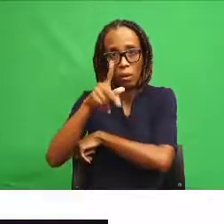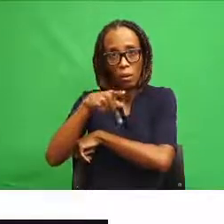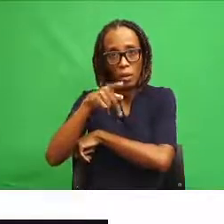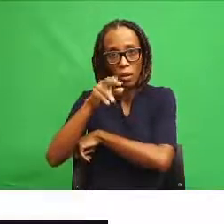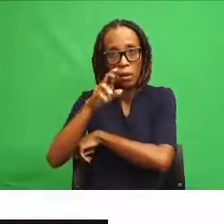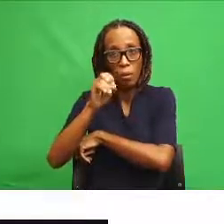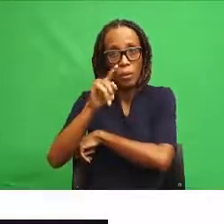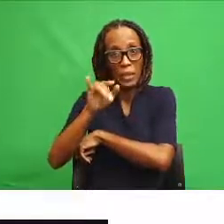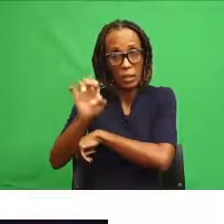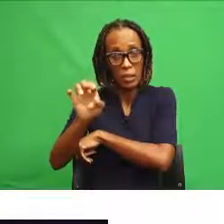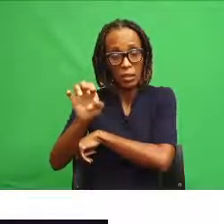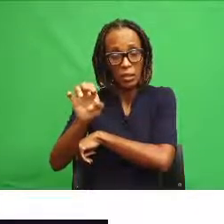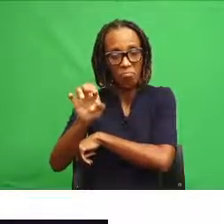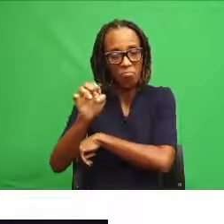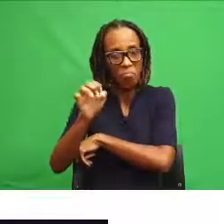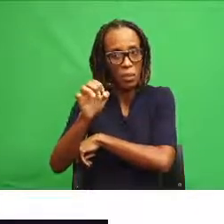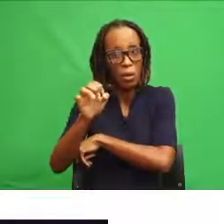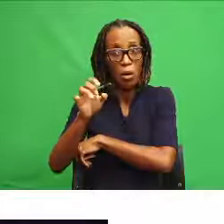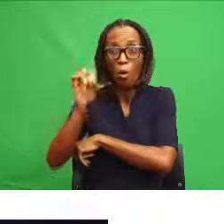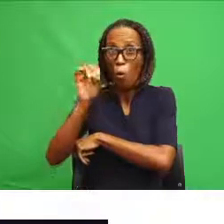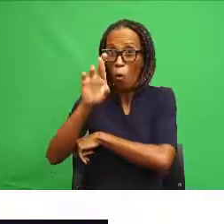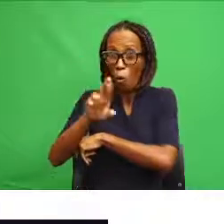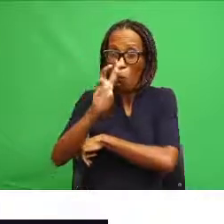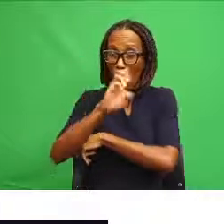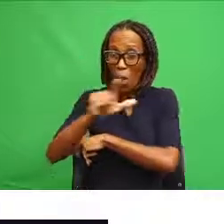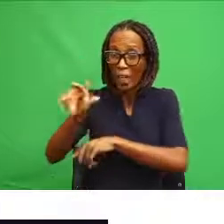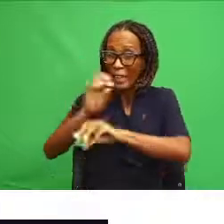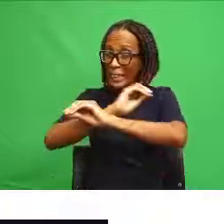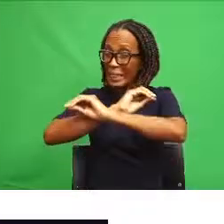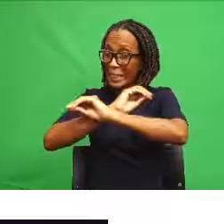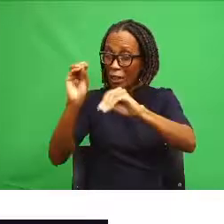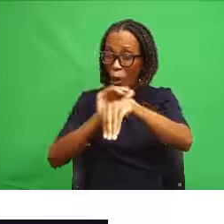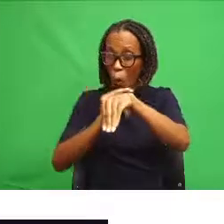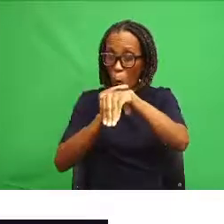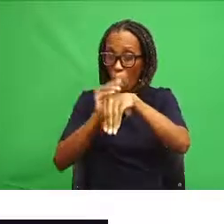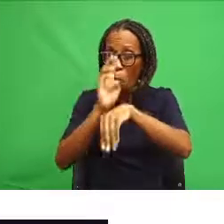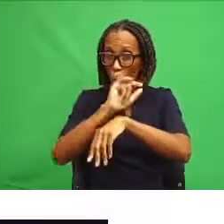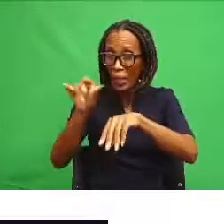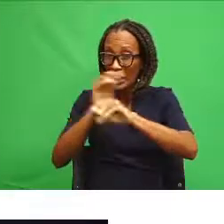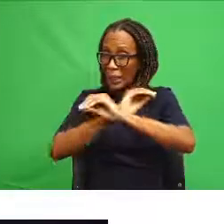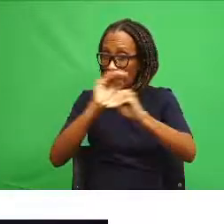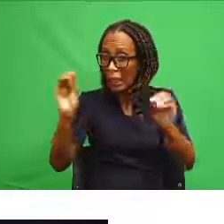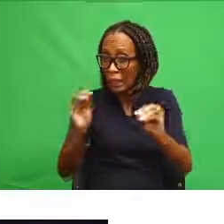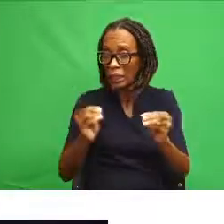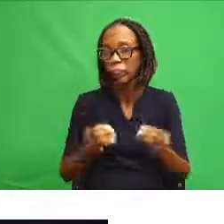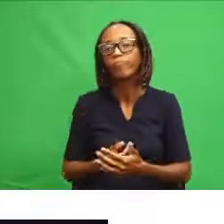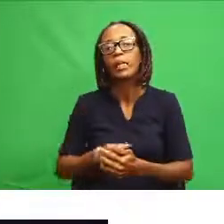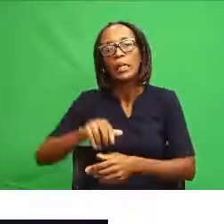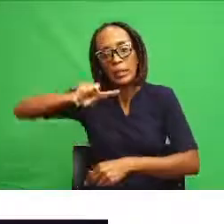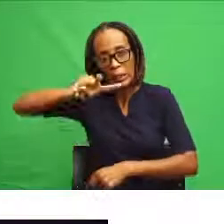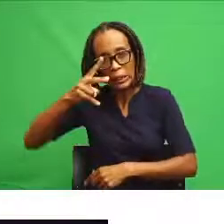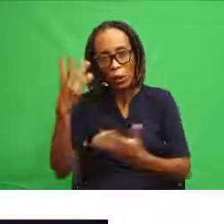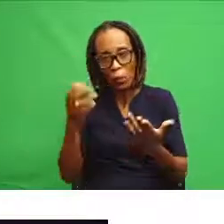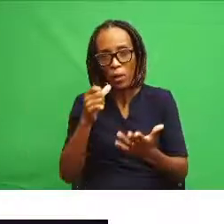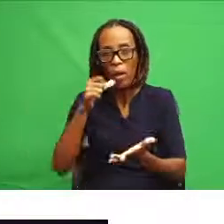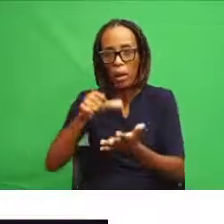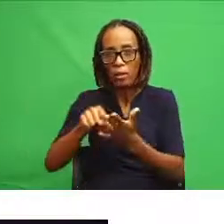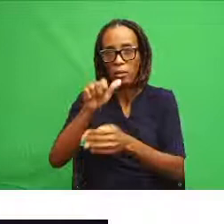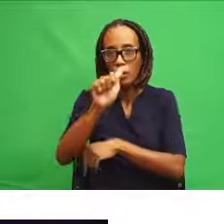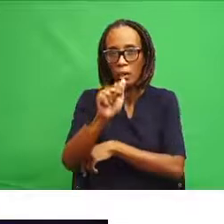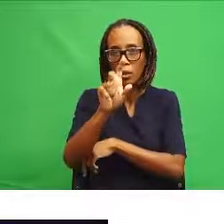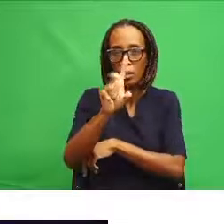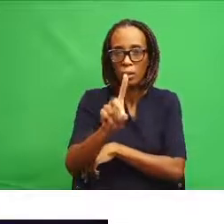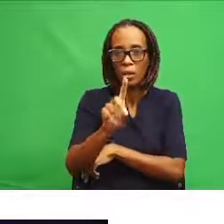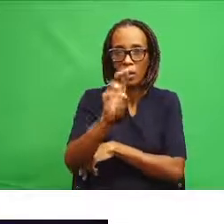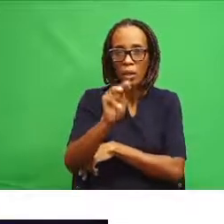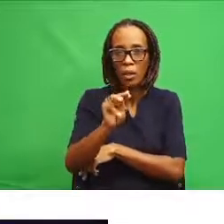Or if in the absence of a will, letters of administration have to be applied for, and